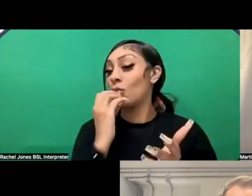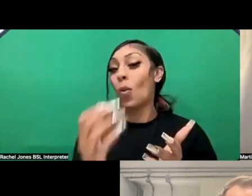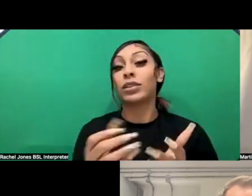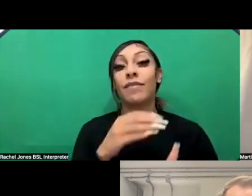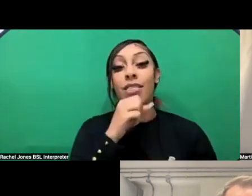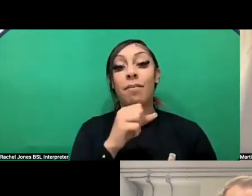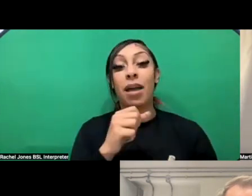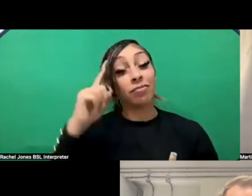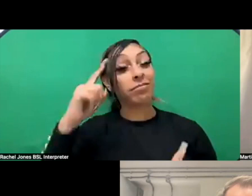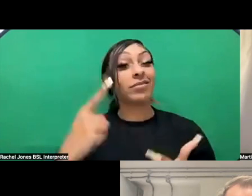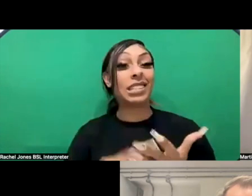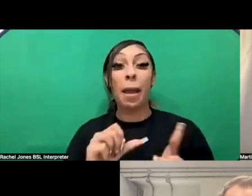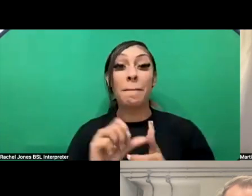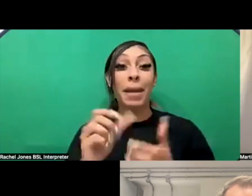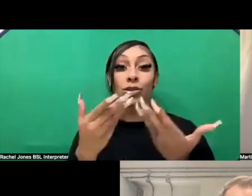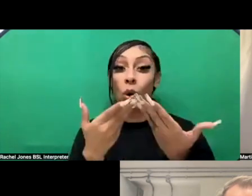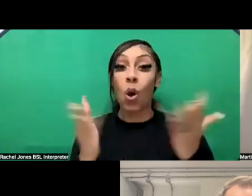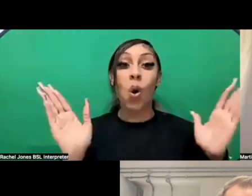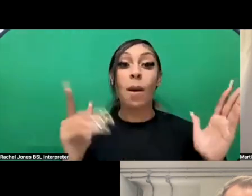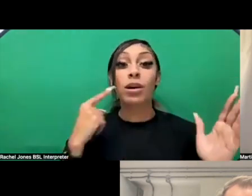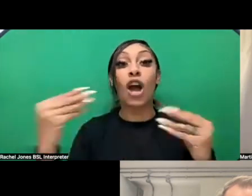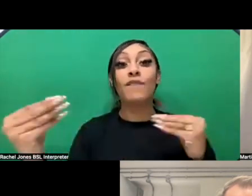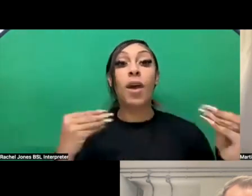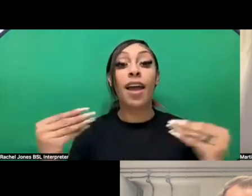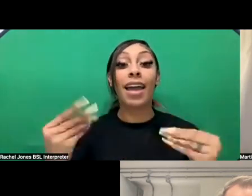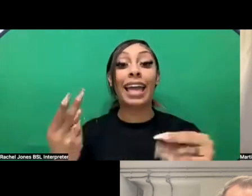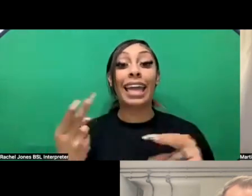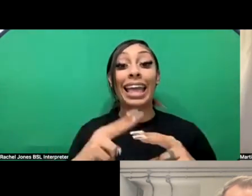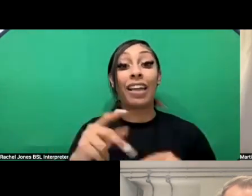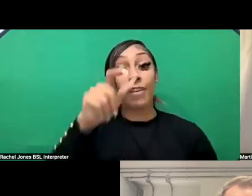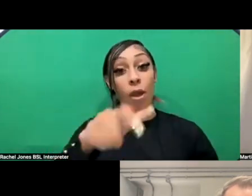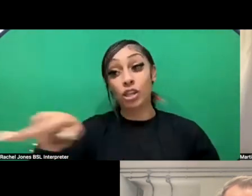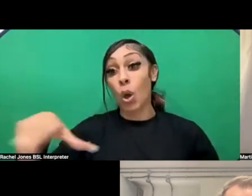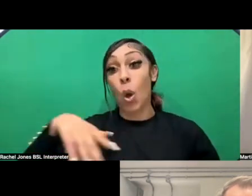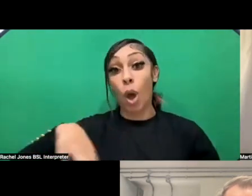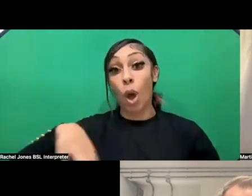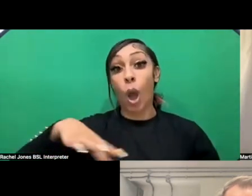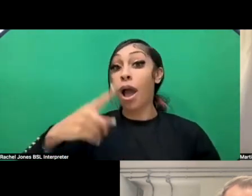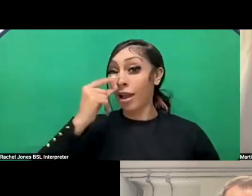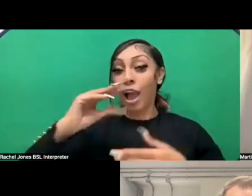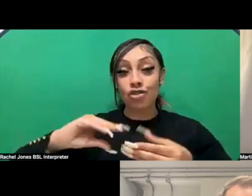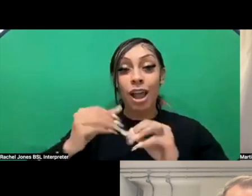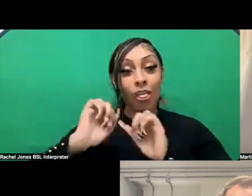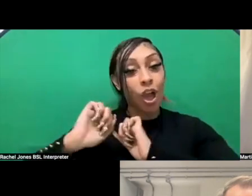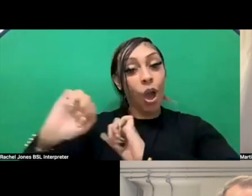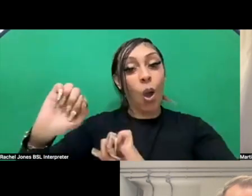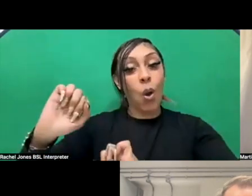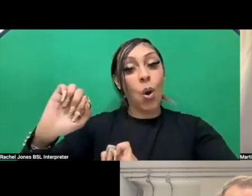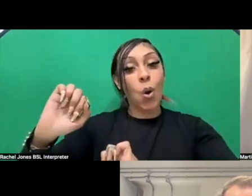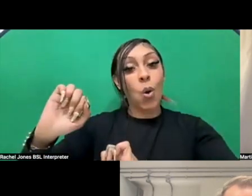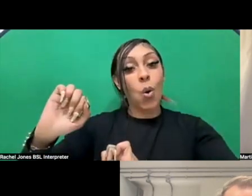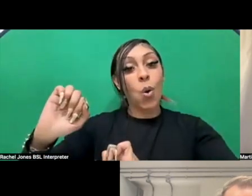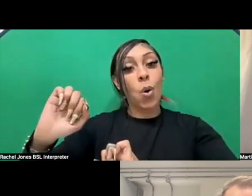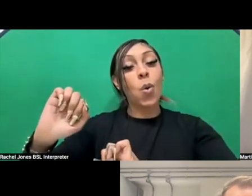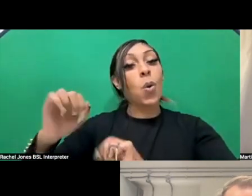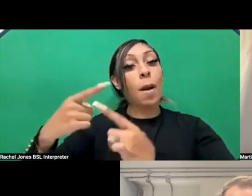up the software, and that way, if someone wants to can create their own ideal musical instrument from it,